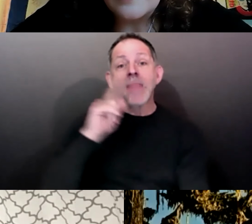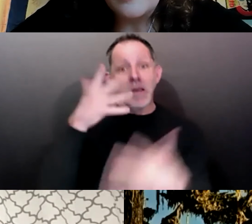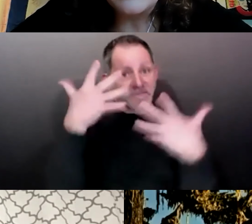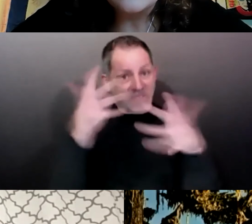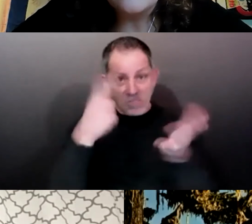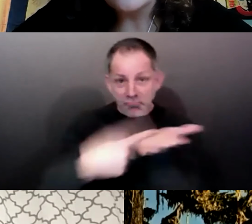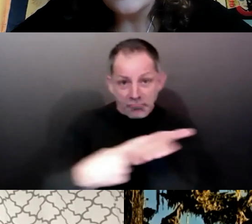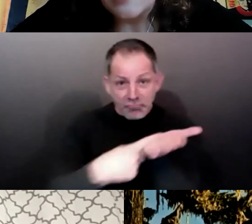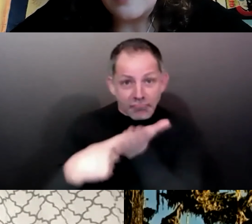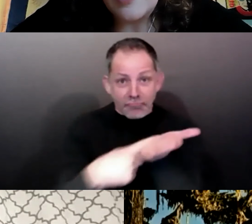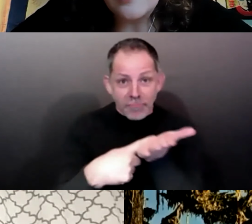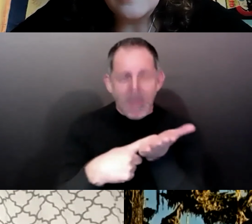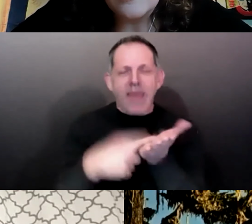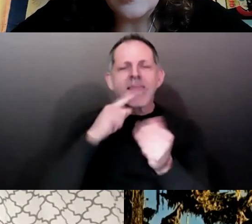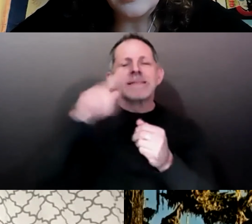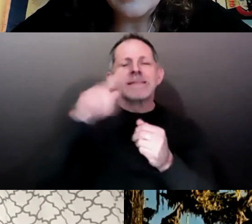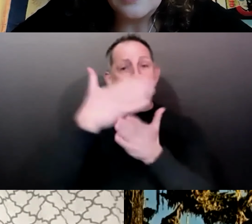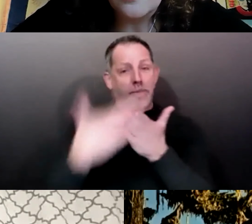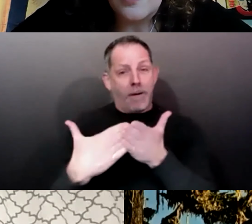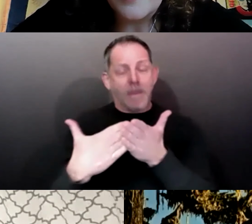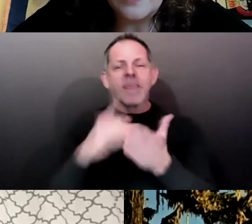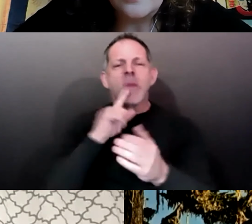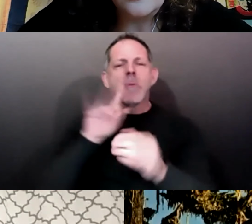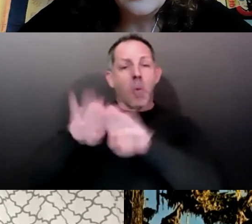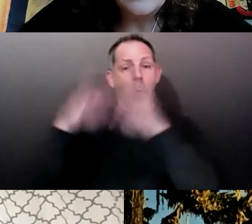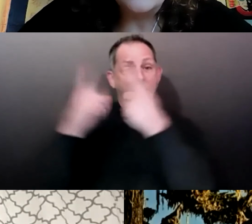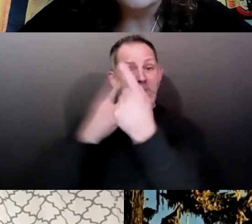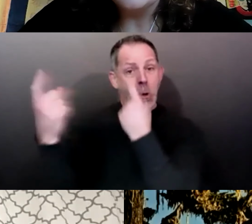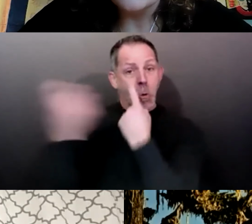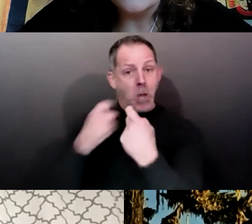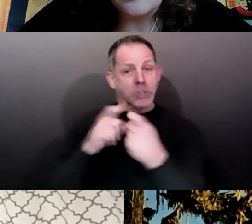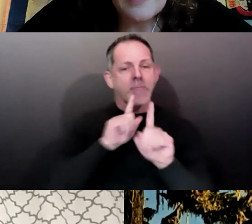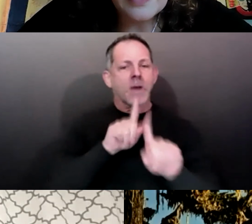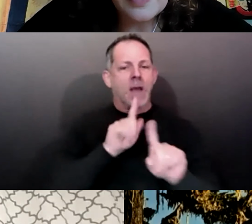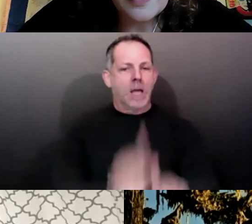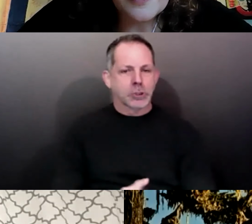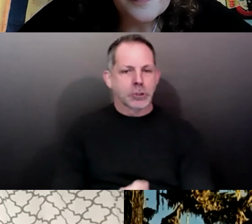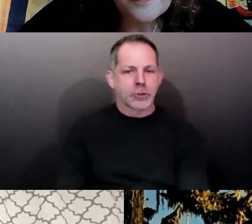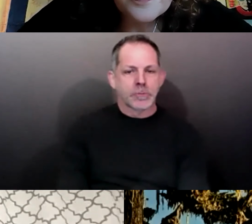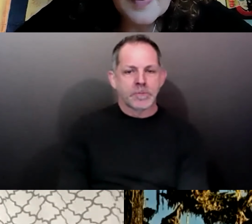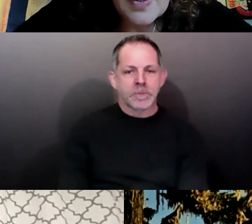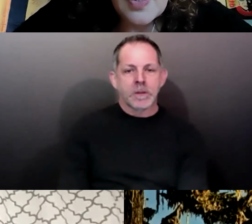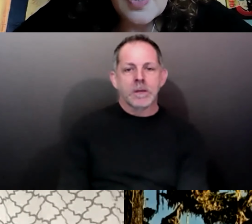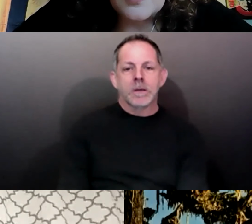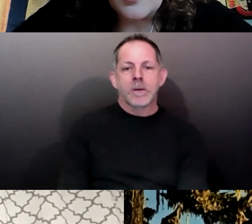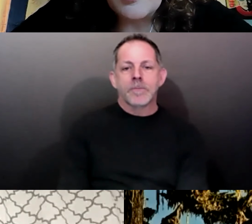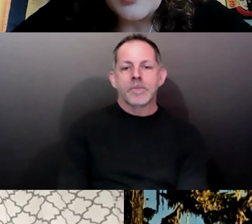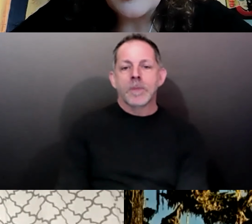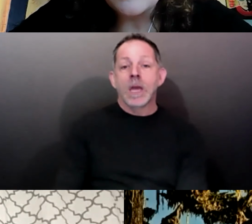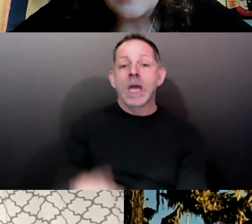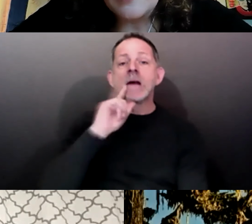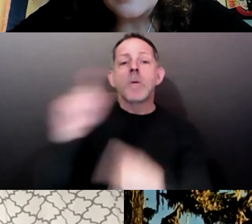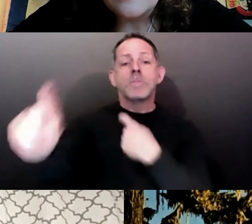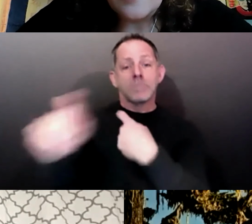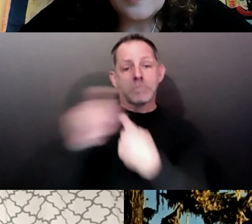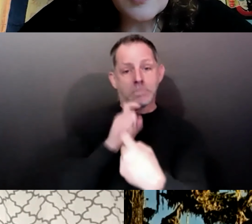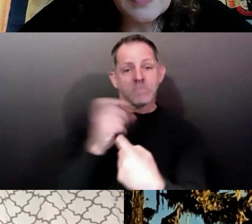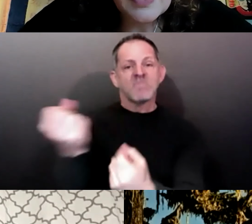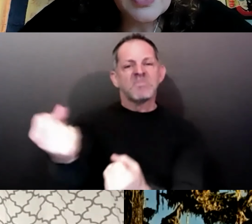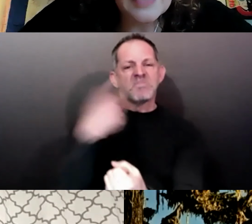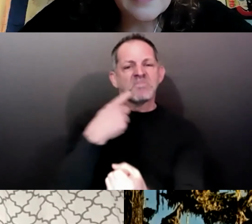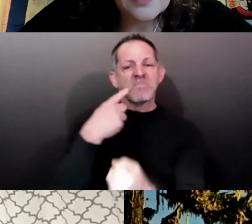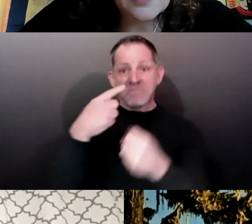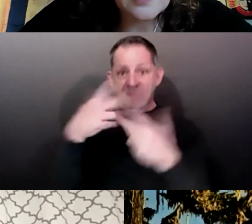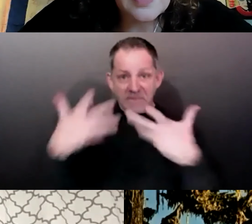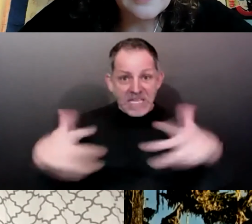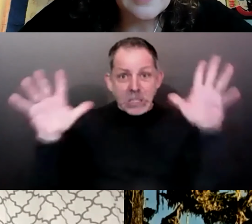the event, please feel free to email them or contact the call center, and we'll be sure to get back to you. So we'll put those emails and phone numbers